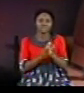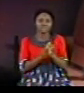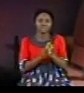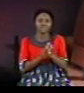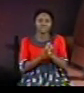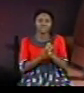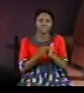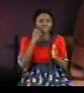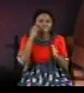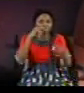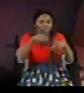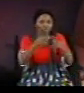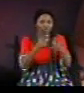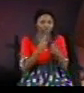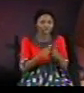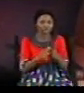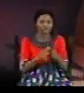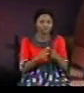went to the